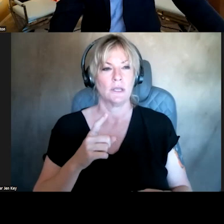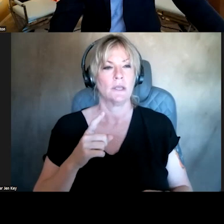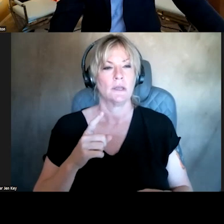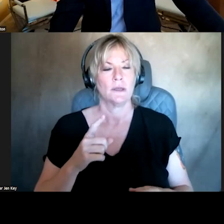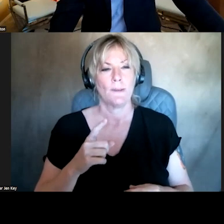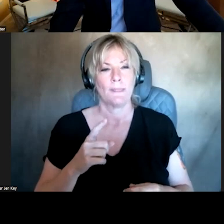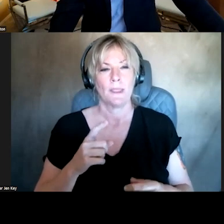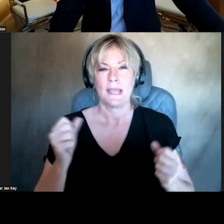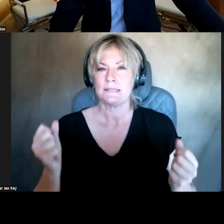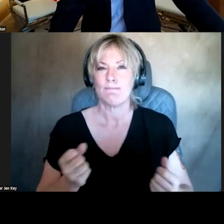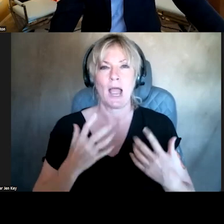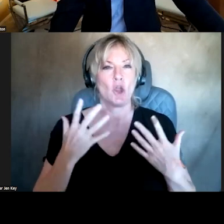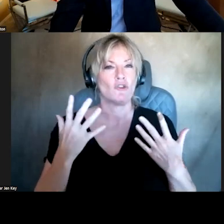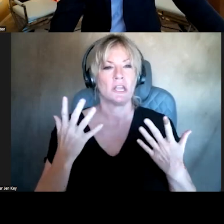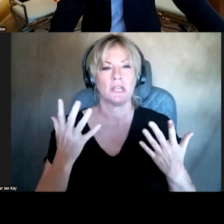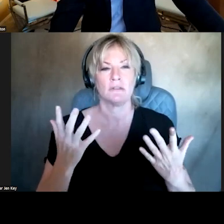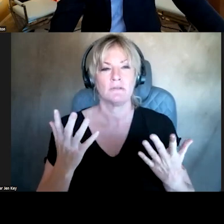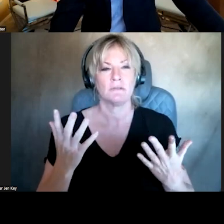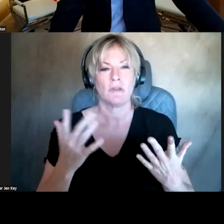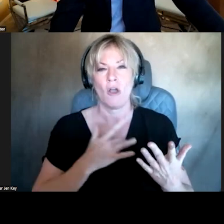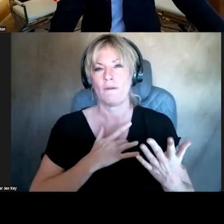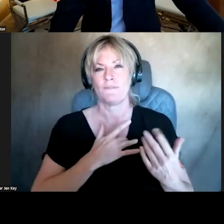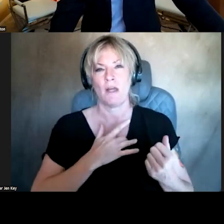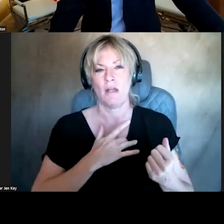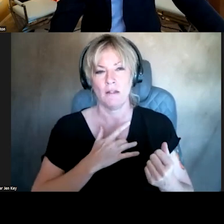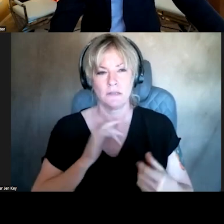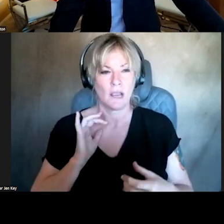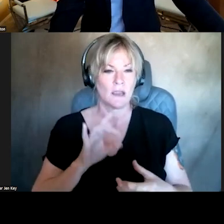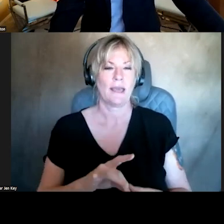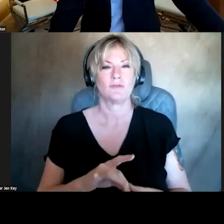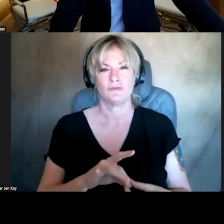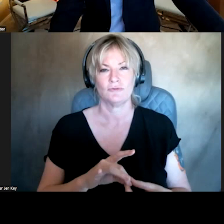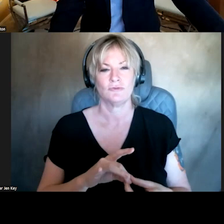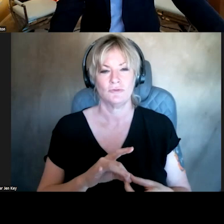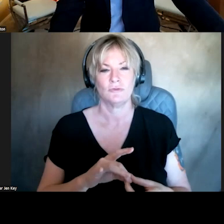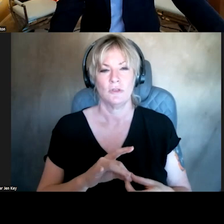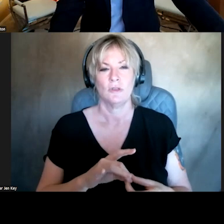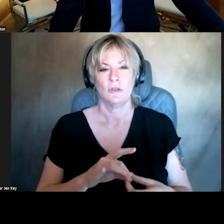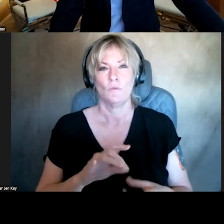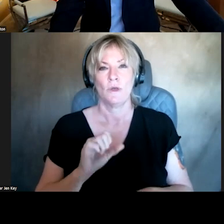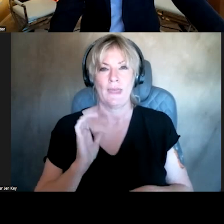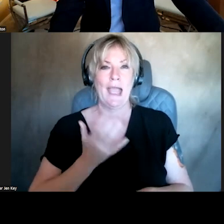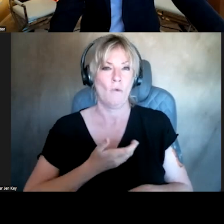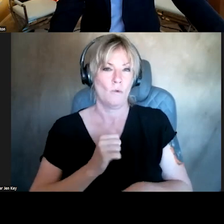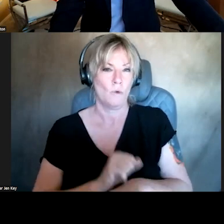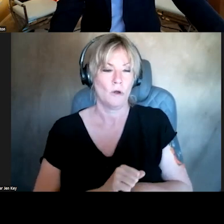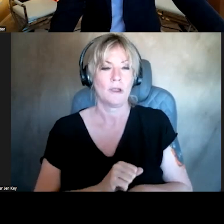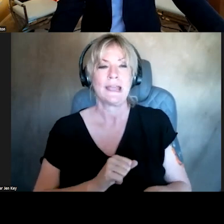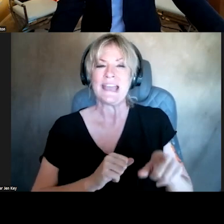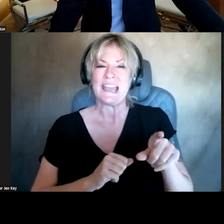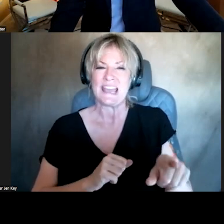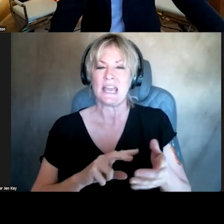an inspiring and heartfelt connection with the work that we all do. Now, he was talking more